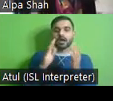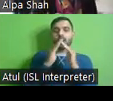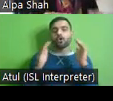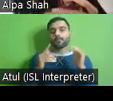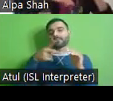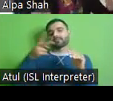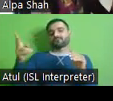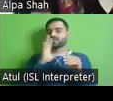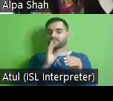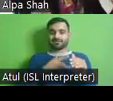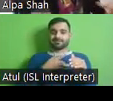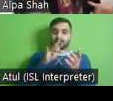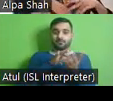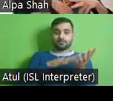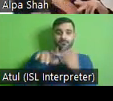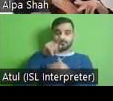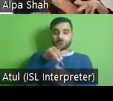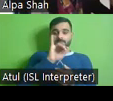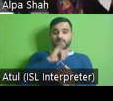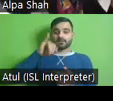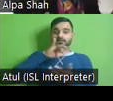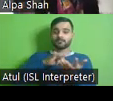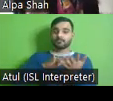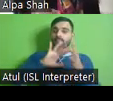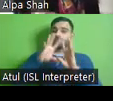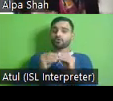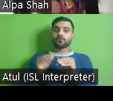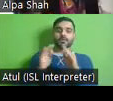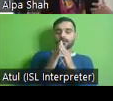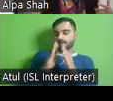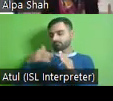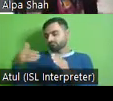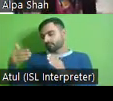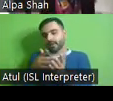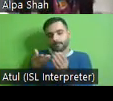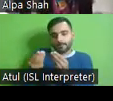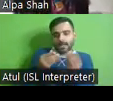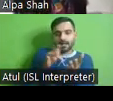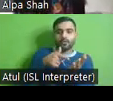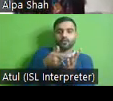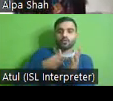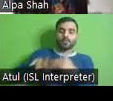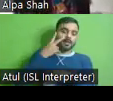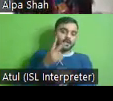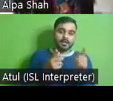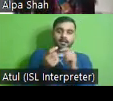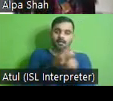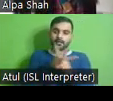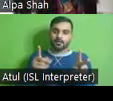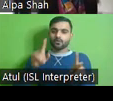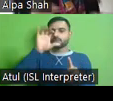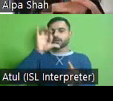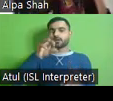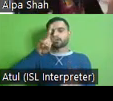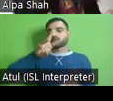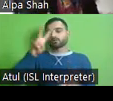then I realized that this place takes place in all the neighboring villages. And in the colonial settlement reports of